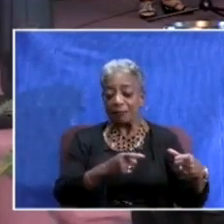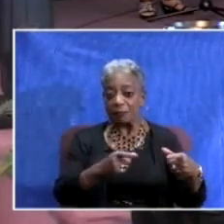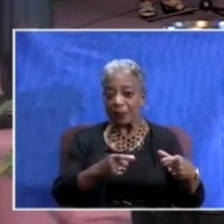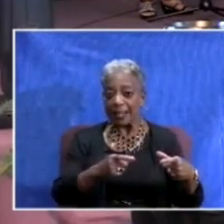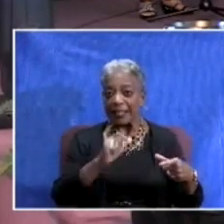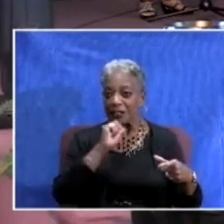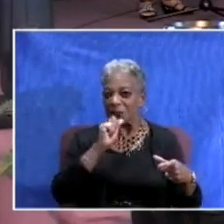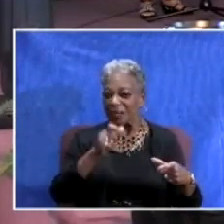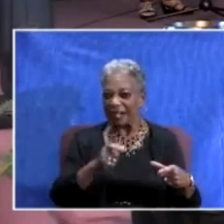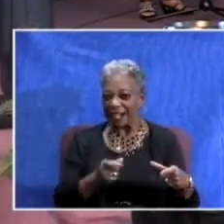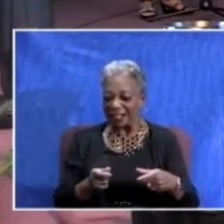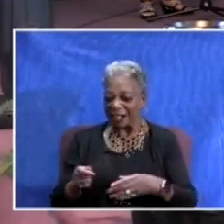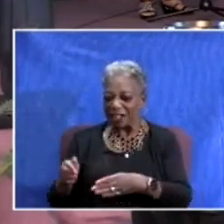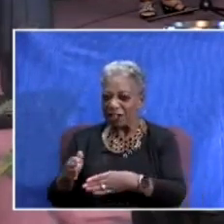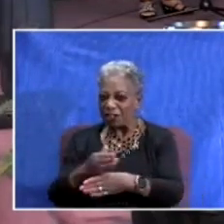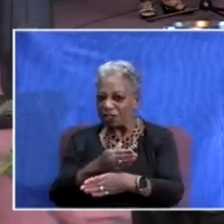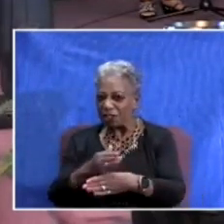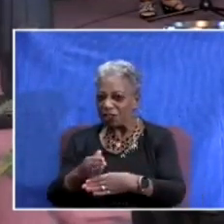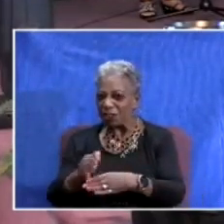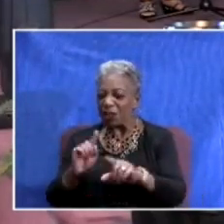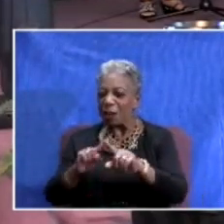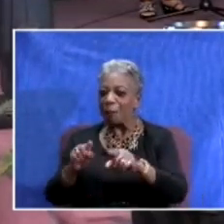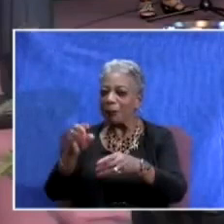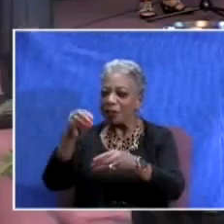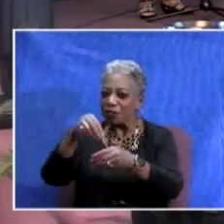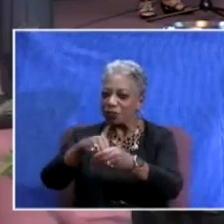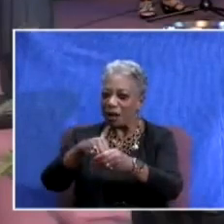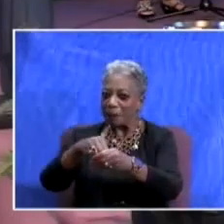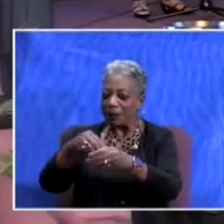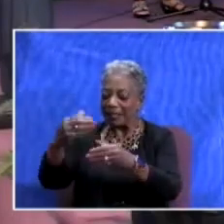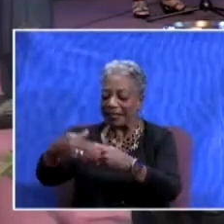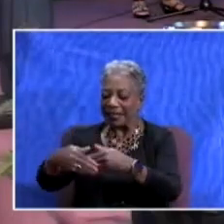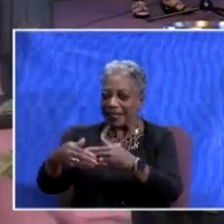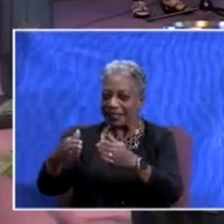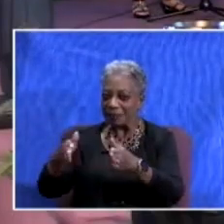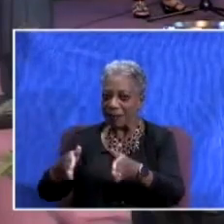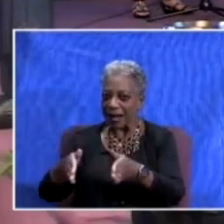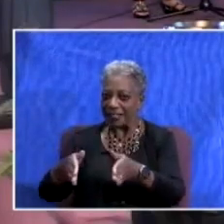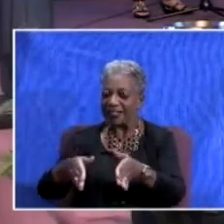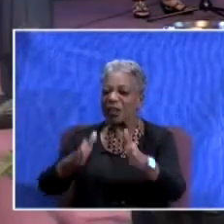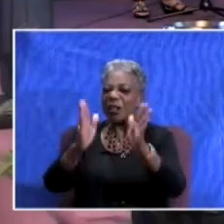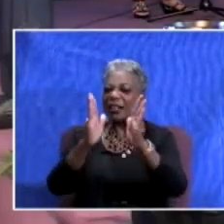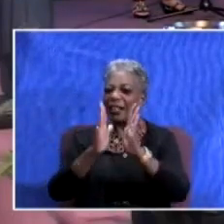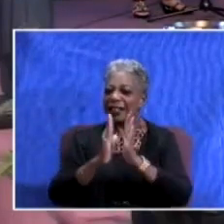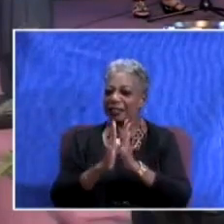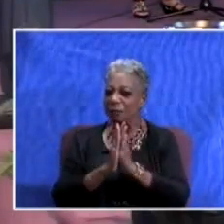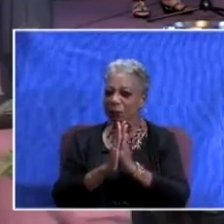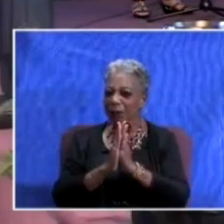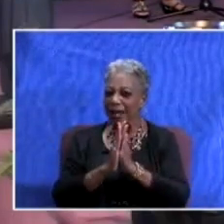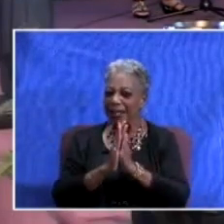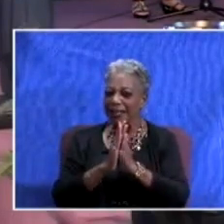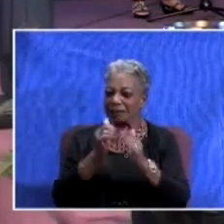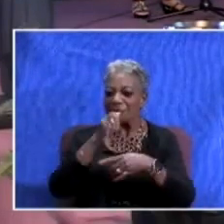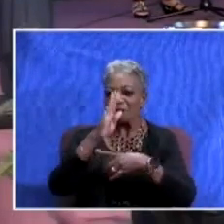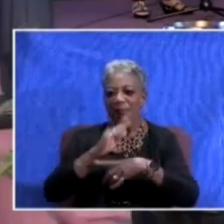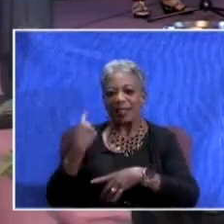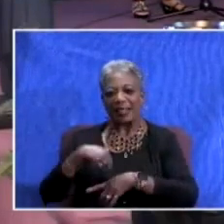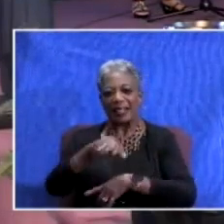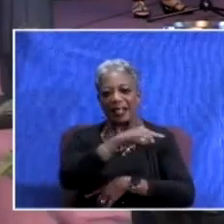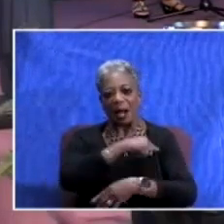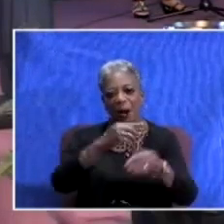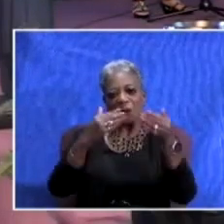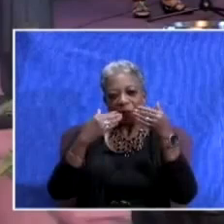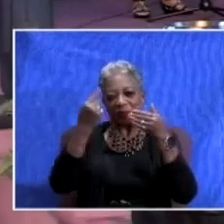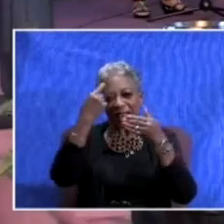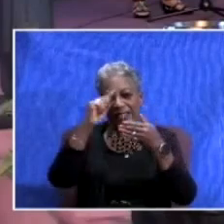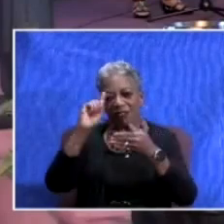pray. God, we thank you for your grace and your mercy. We thank you, God, for covering us and keeping us, God. We know, Father, that